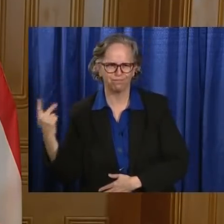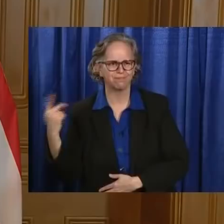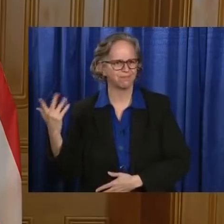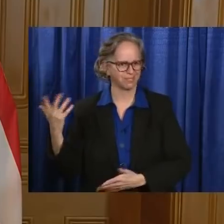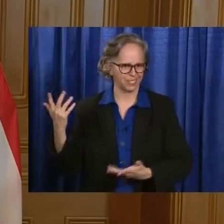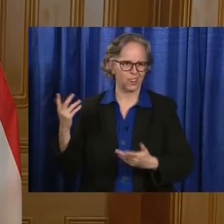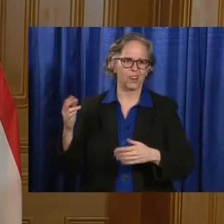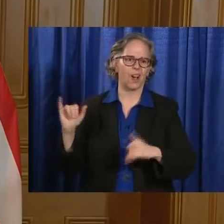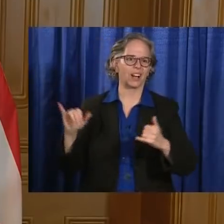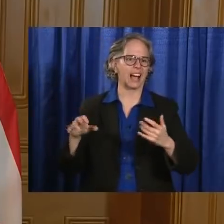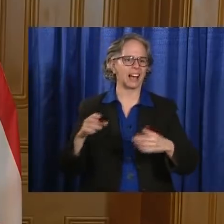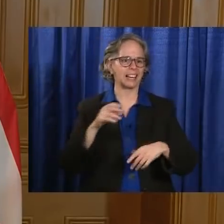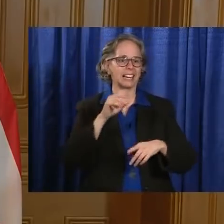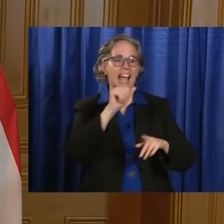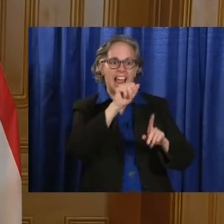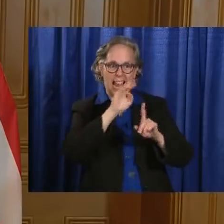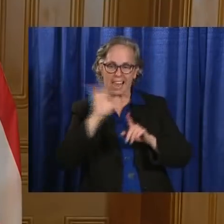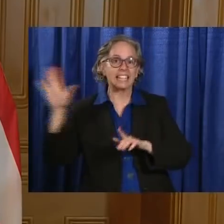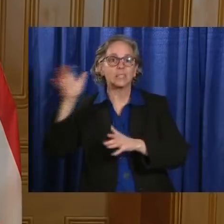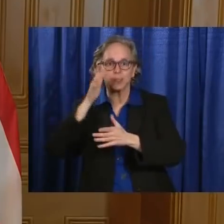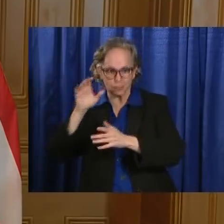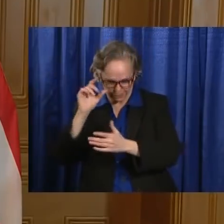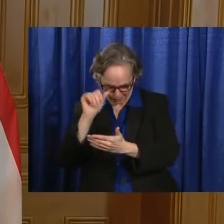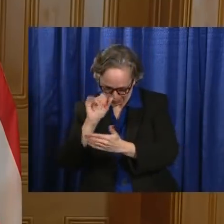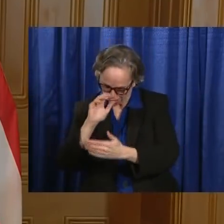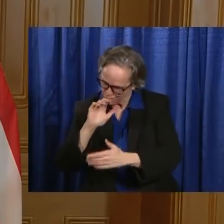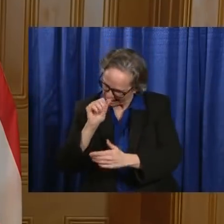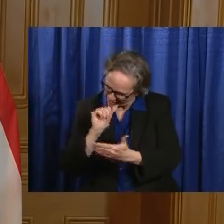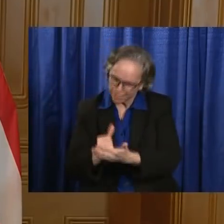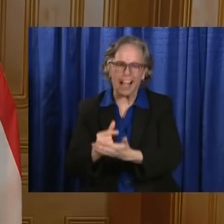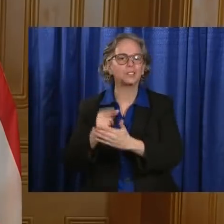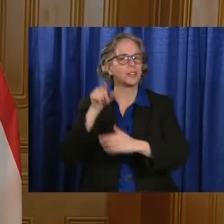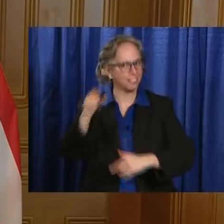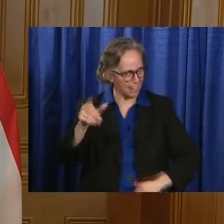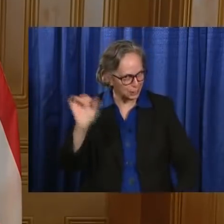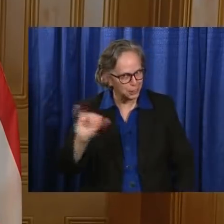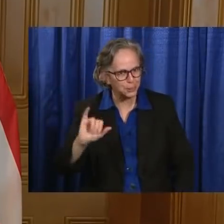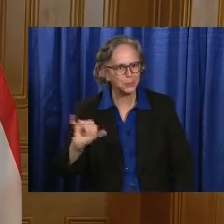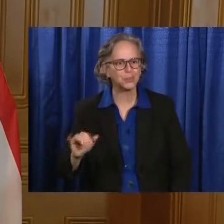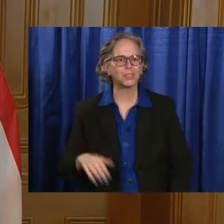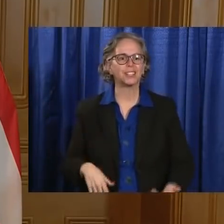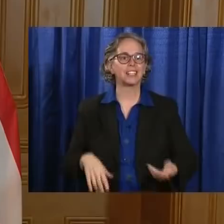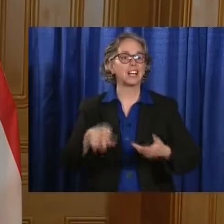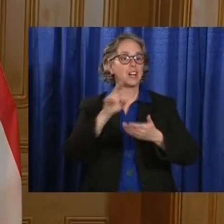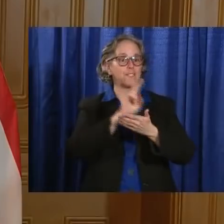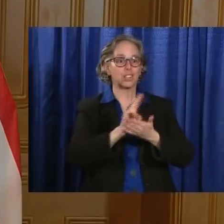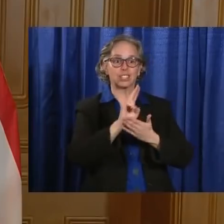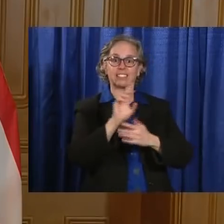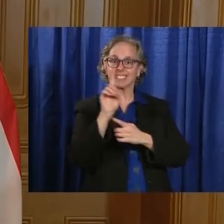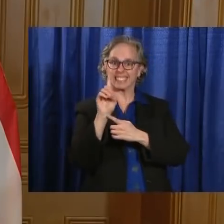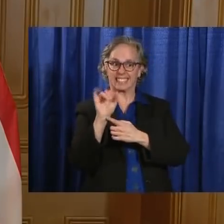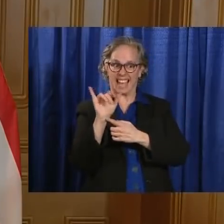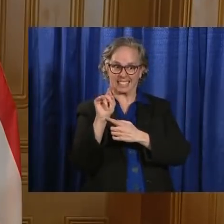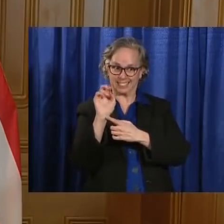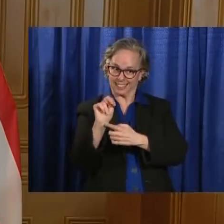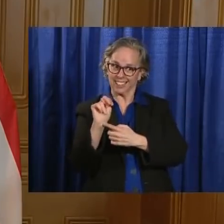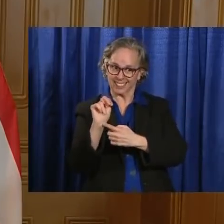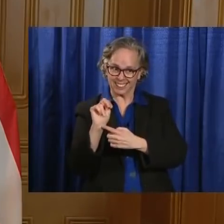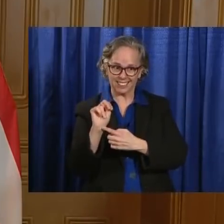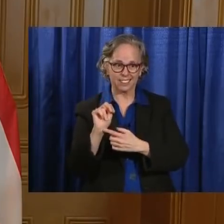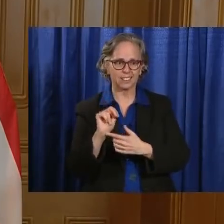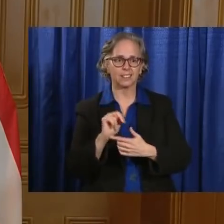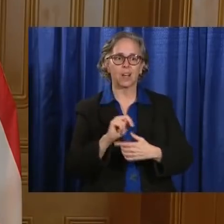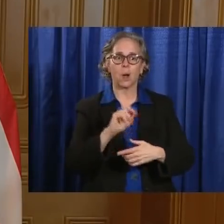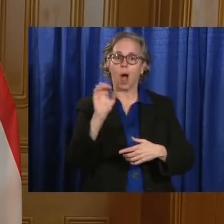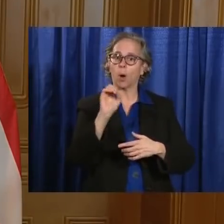mater as well. University of Dayton, Ohio University, where my sister-in-law Cindy